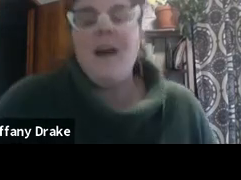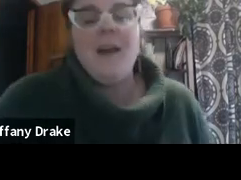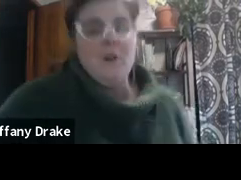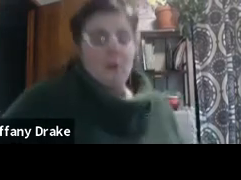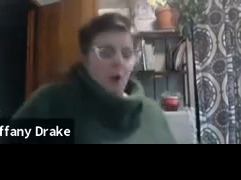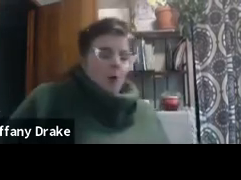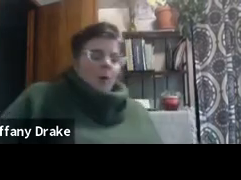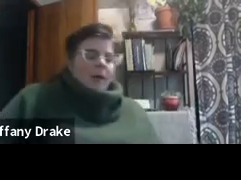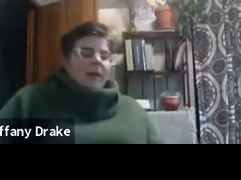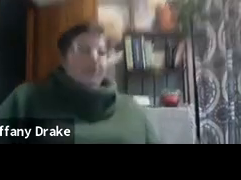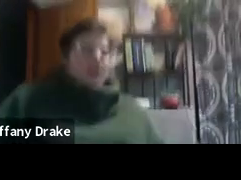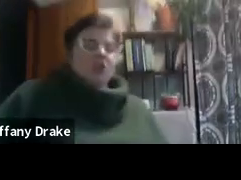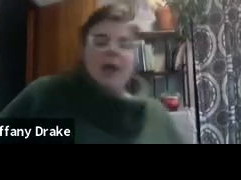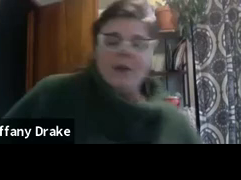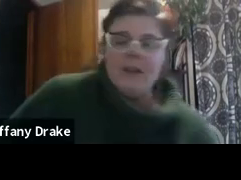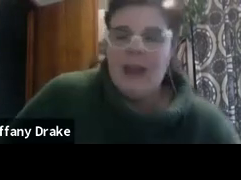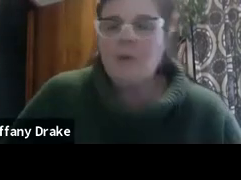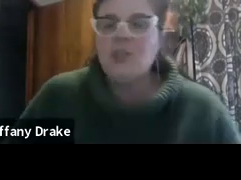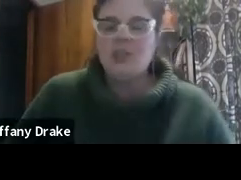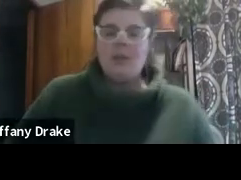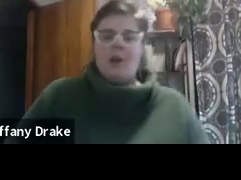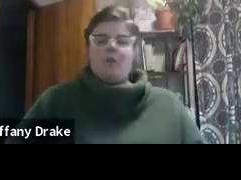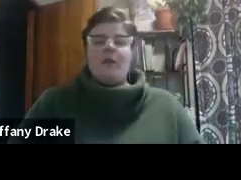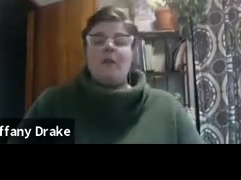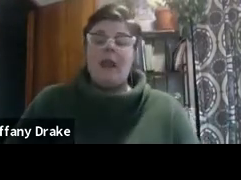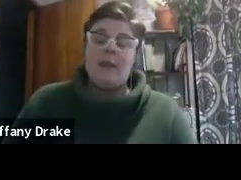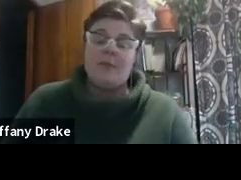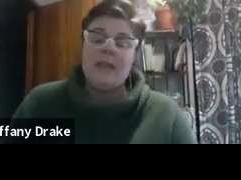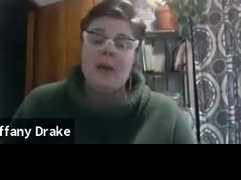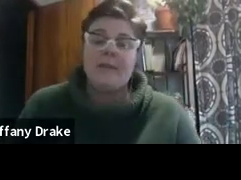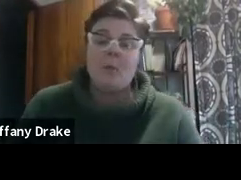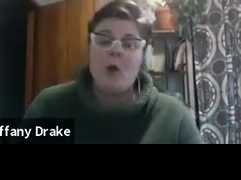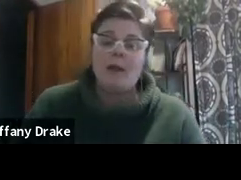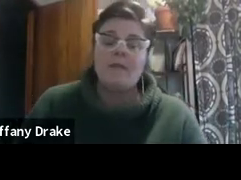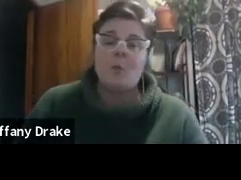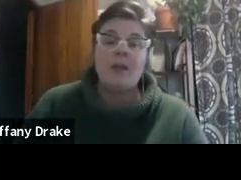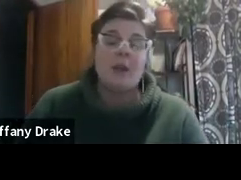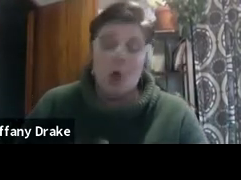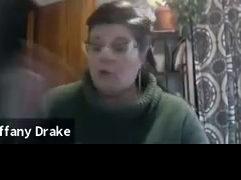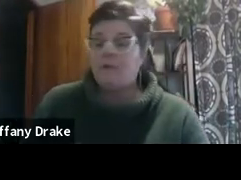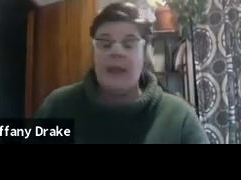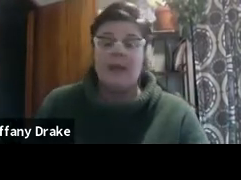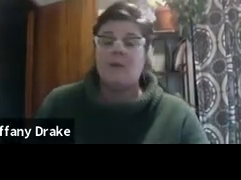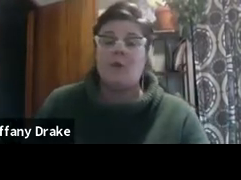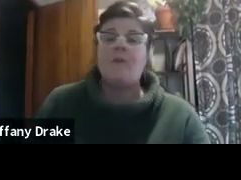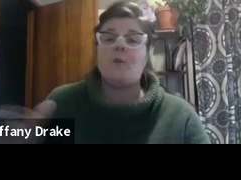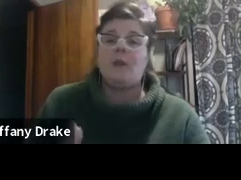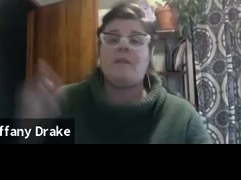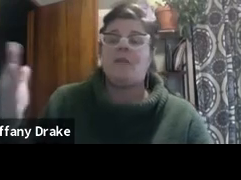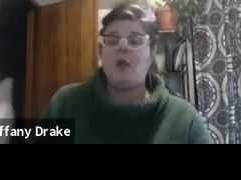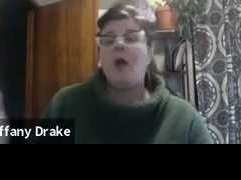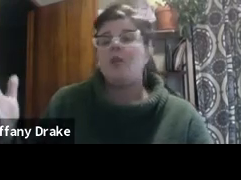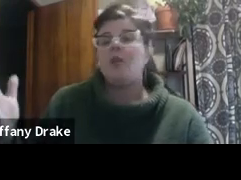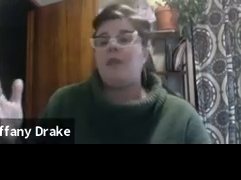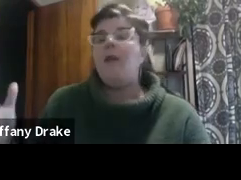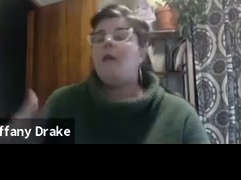And so giving a child the language, you know, so that they, if they tell someone, someone can understand. There's always the risk